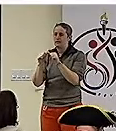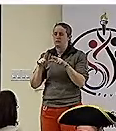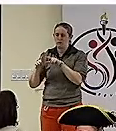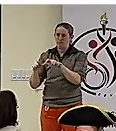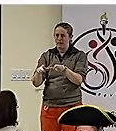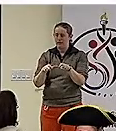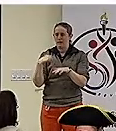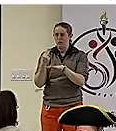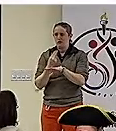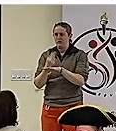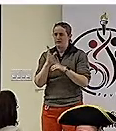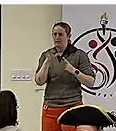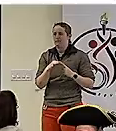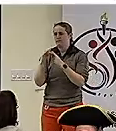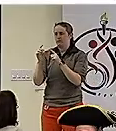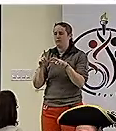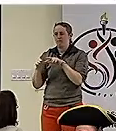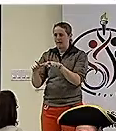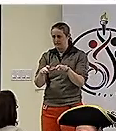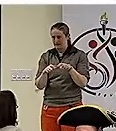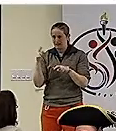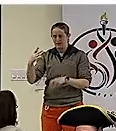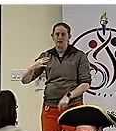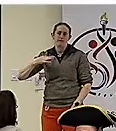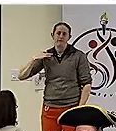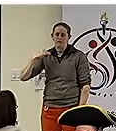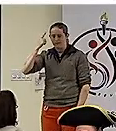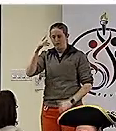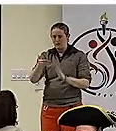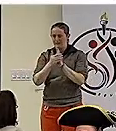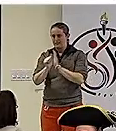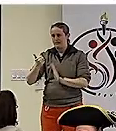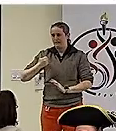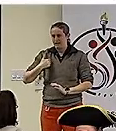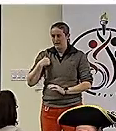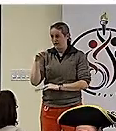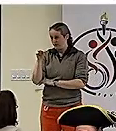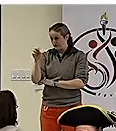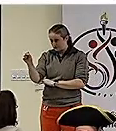bike. In this area, he has volunteered for Skills Canada Nova Scotia,